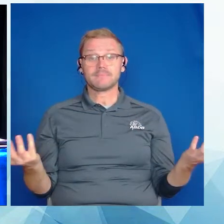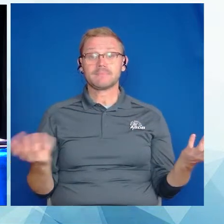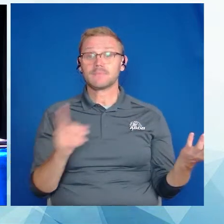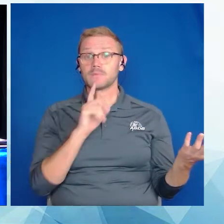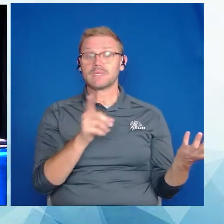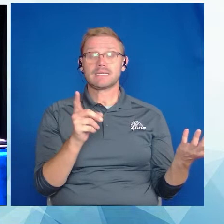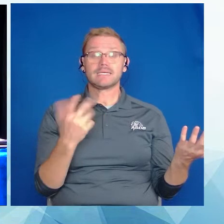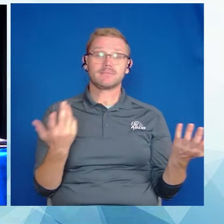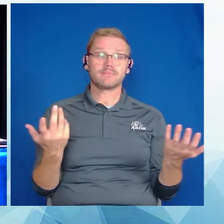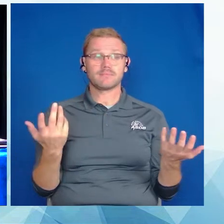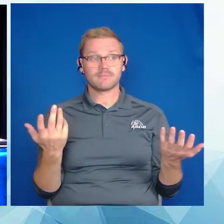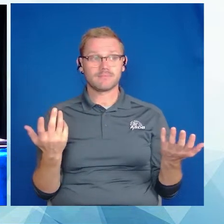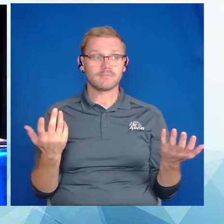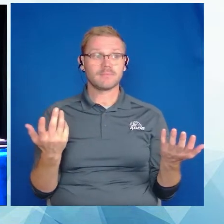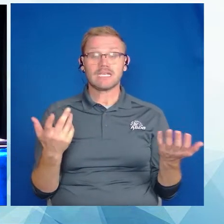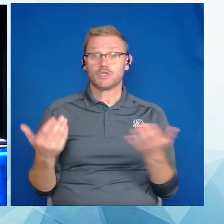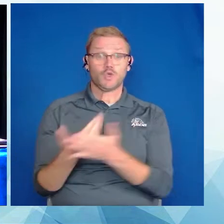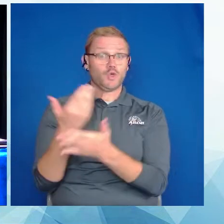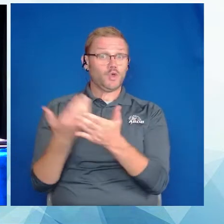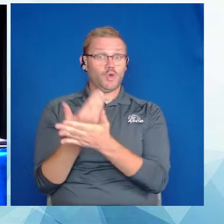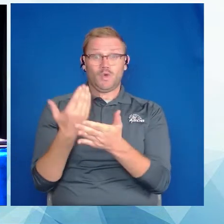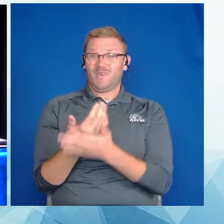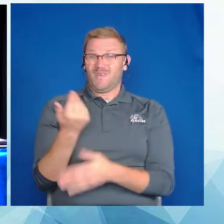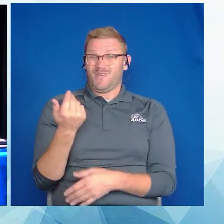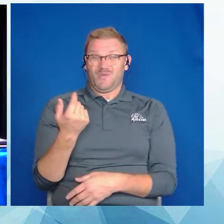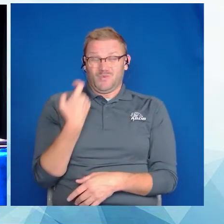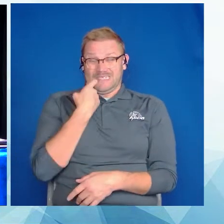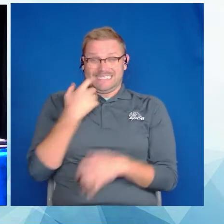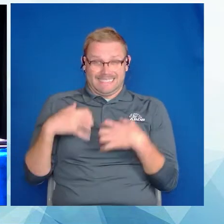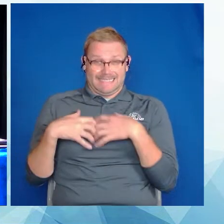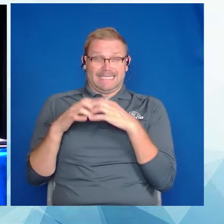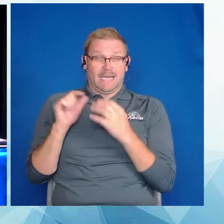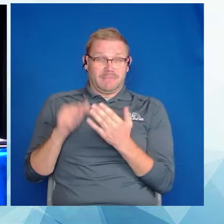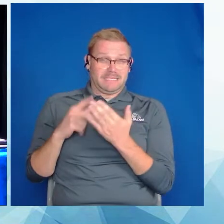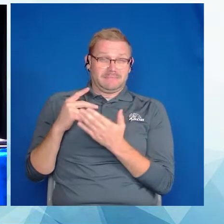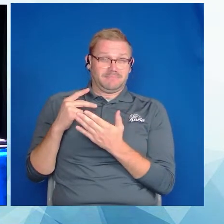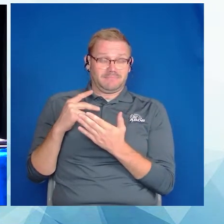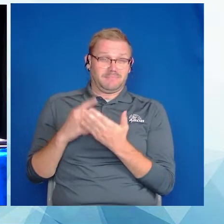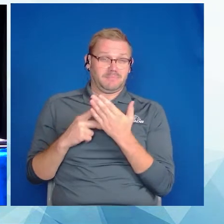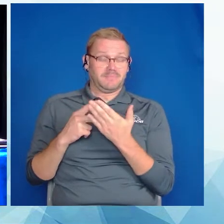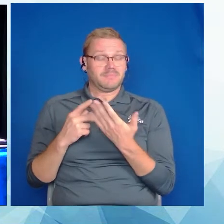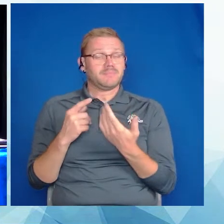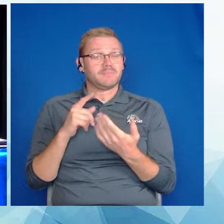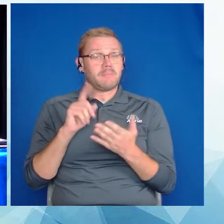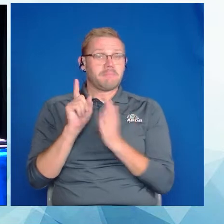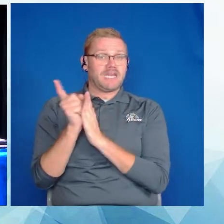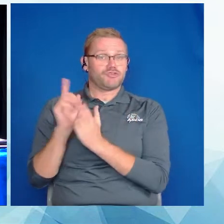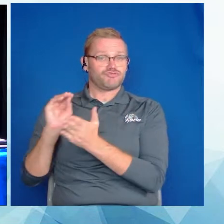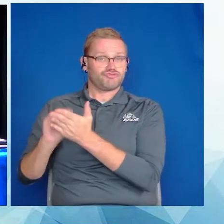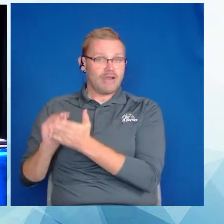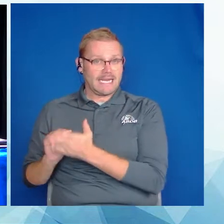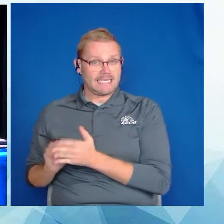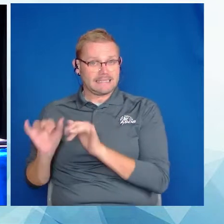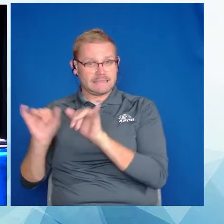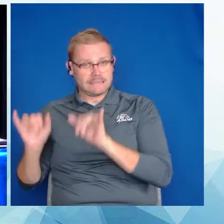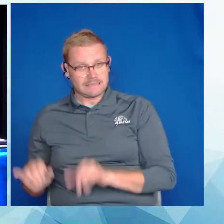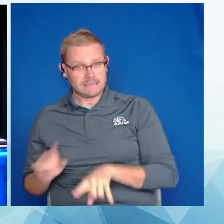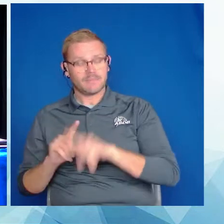it's relatively new. We're only a couple months in. But right now, I think it would be,